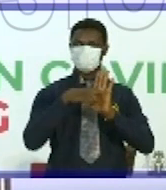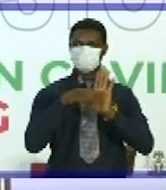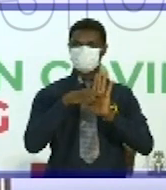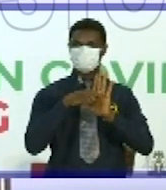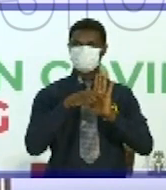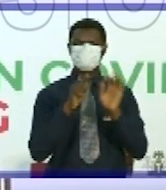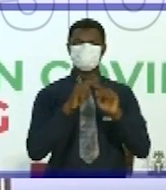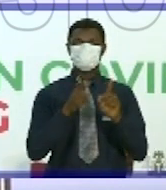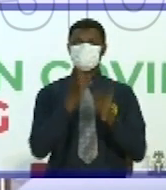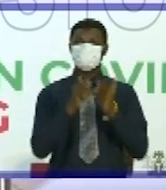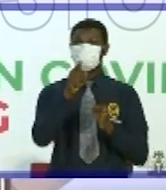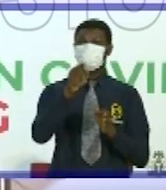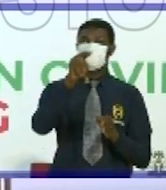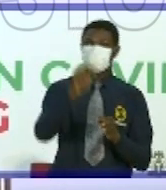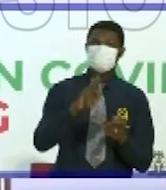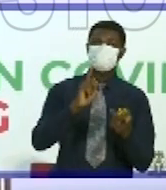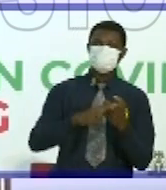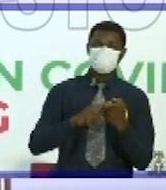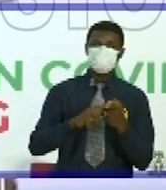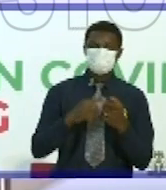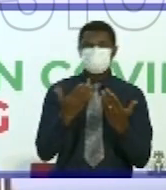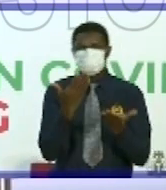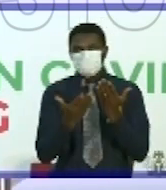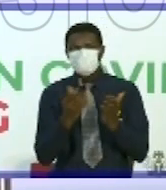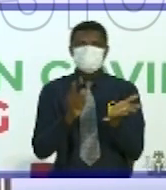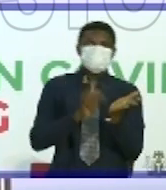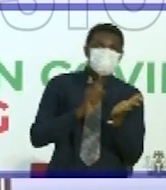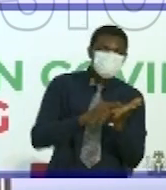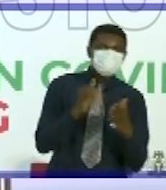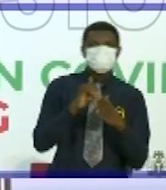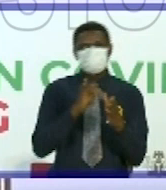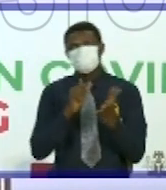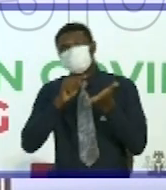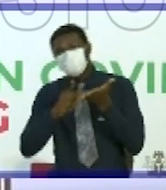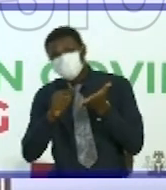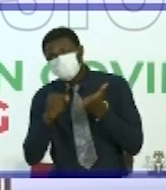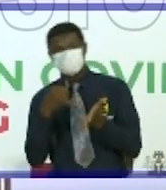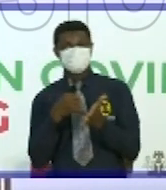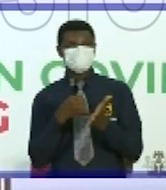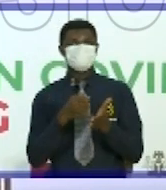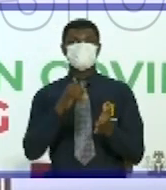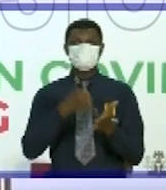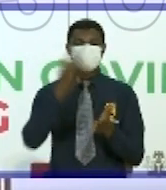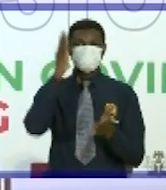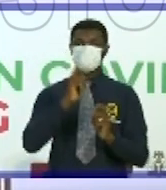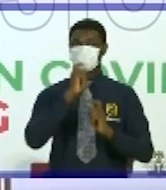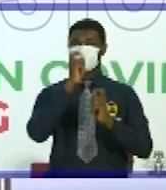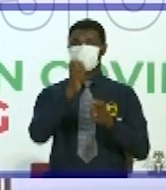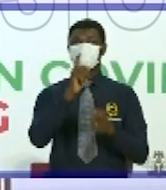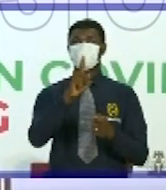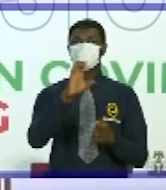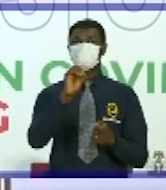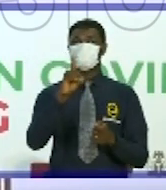further, you might want to print, or you might want to just check it. So it gives you a code which